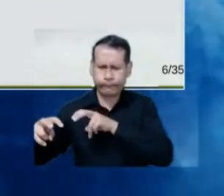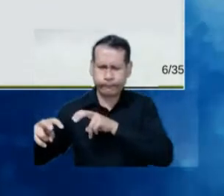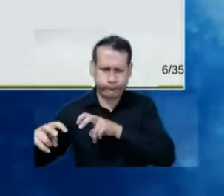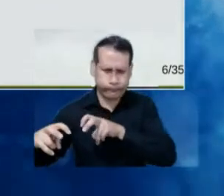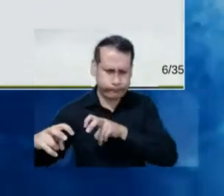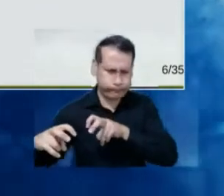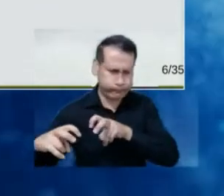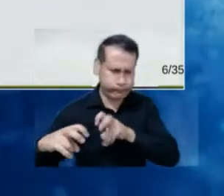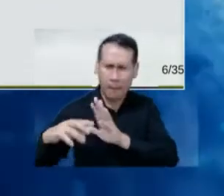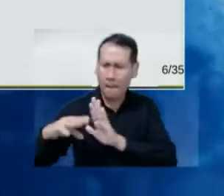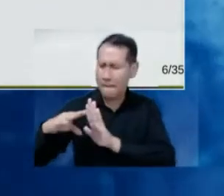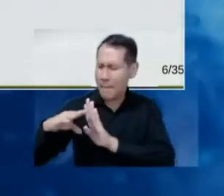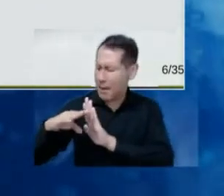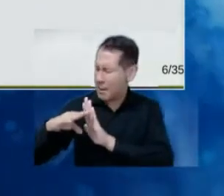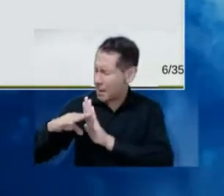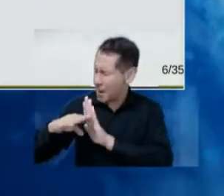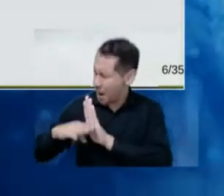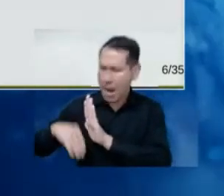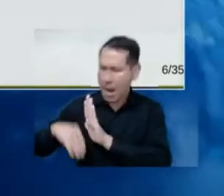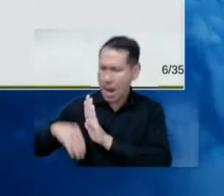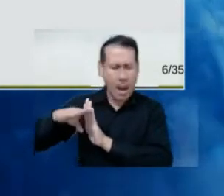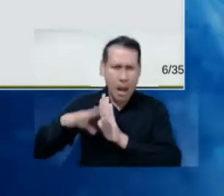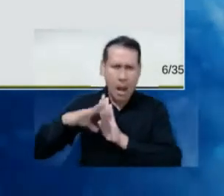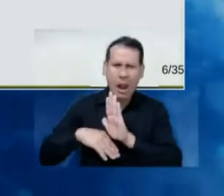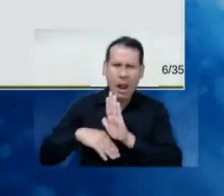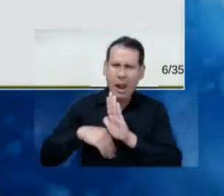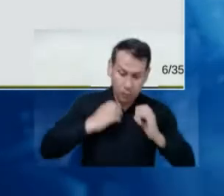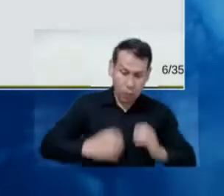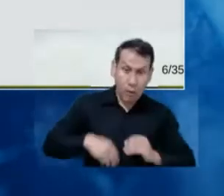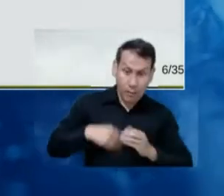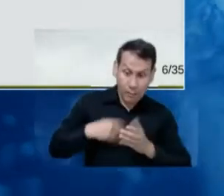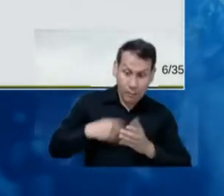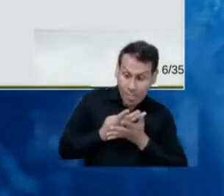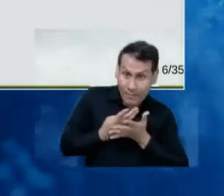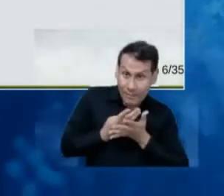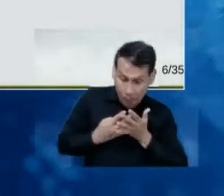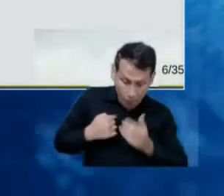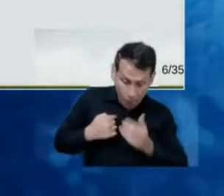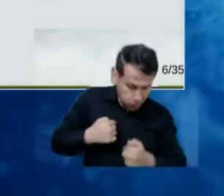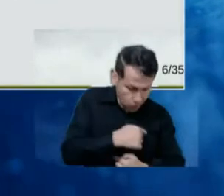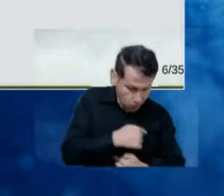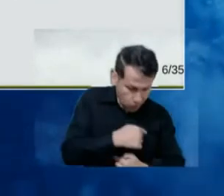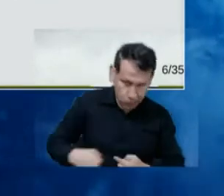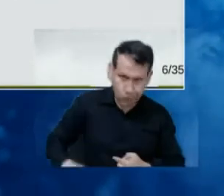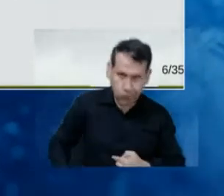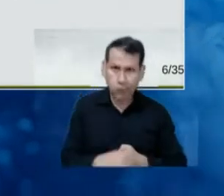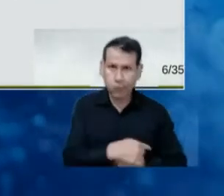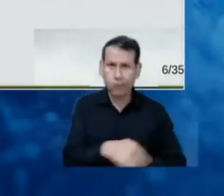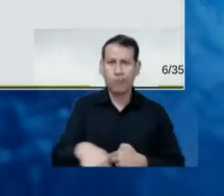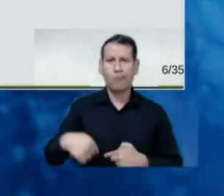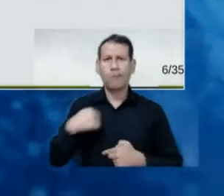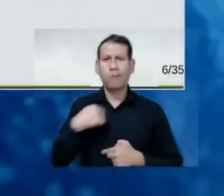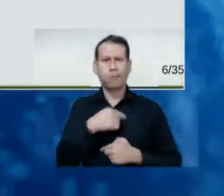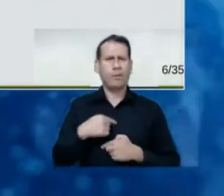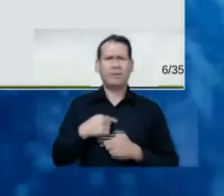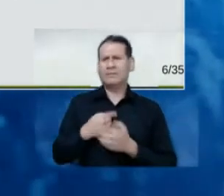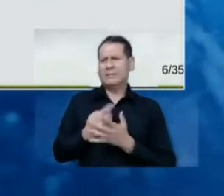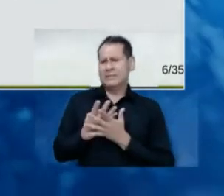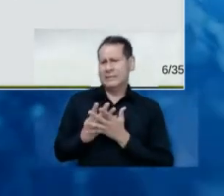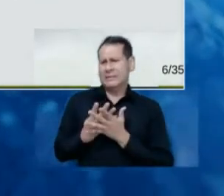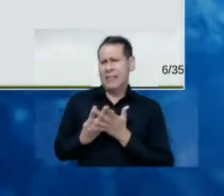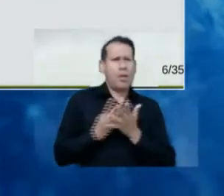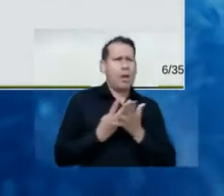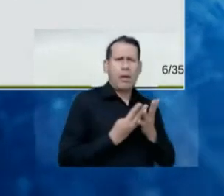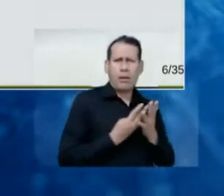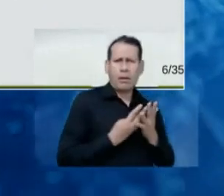exhaustively all the known parameters of the body tissues. And we're talking about more than 100 types of tissues